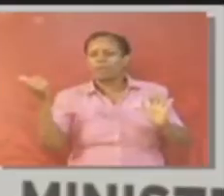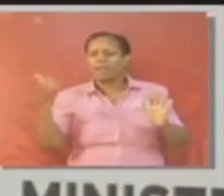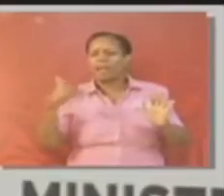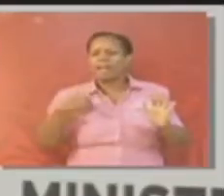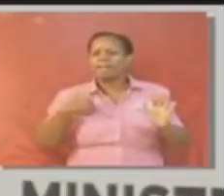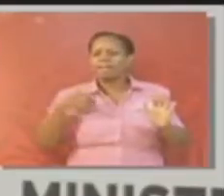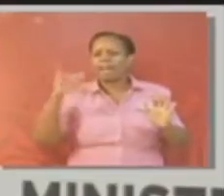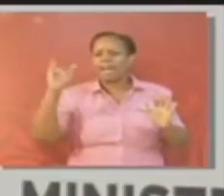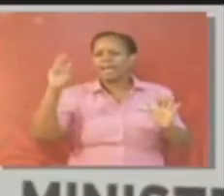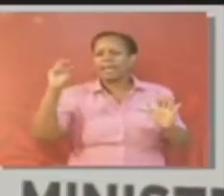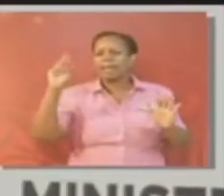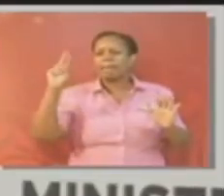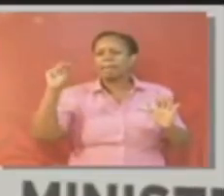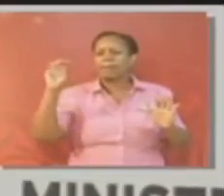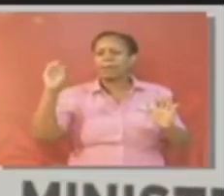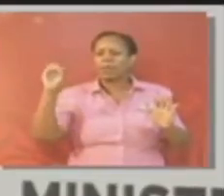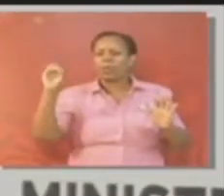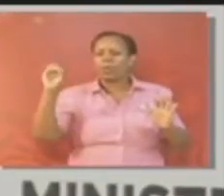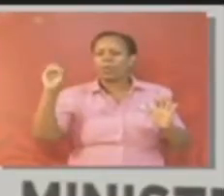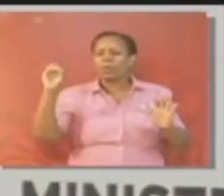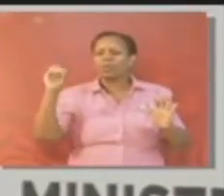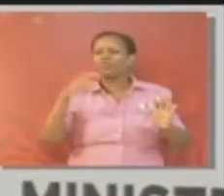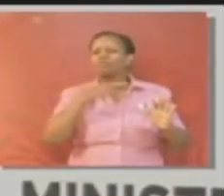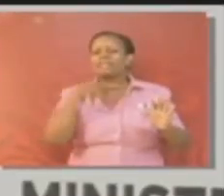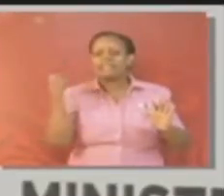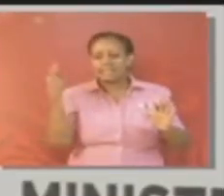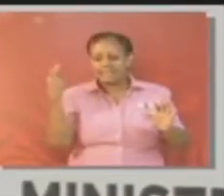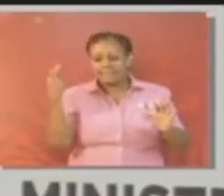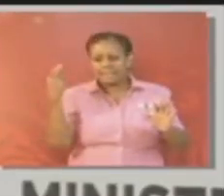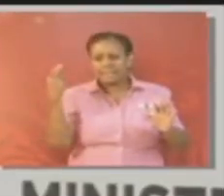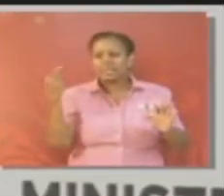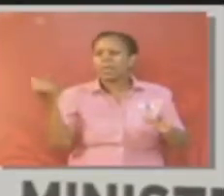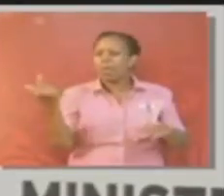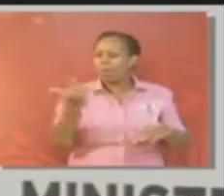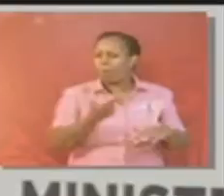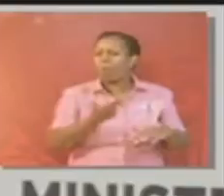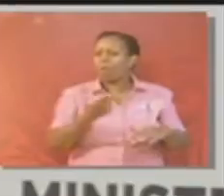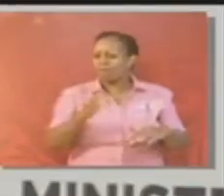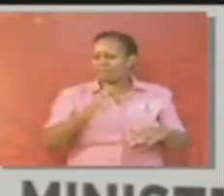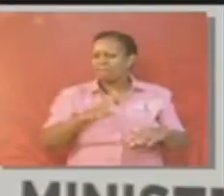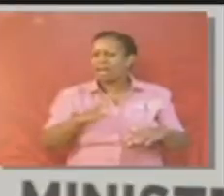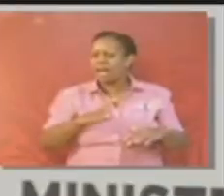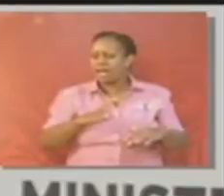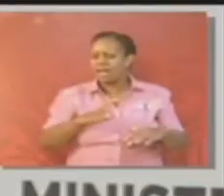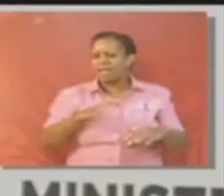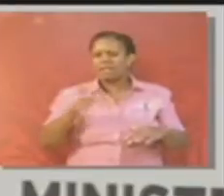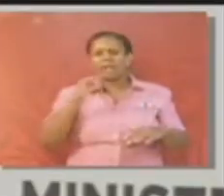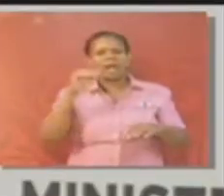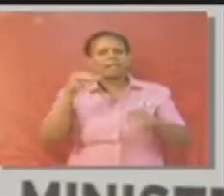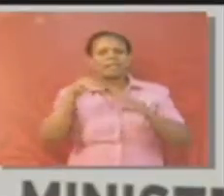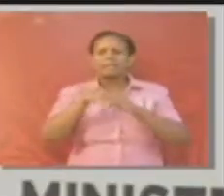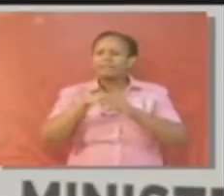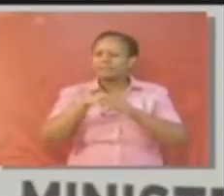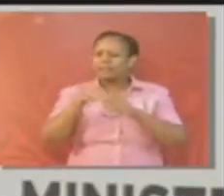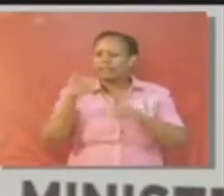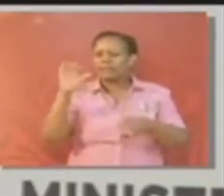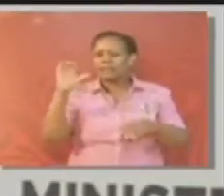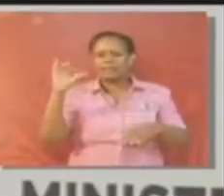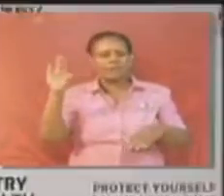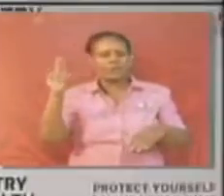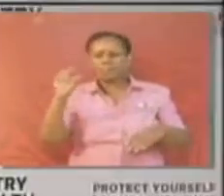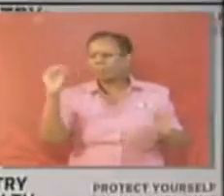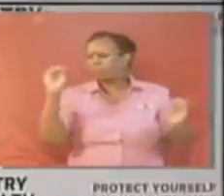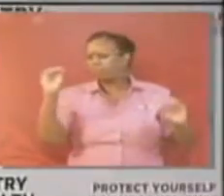level now. So they're not in ICU, they're not in HDU, they're very stable. So that's the update basically for the three cases that remain in